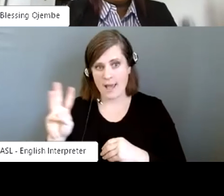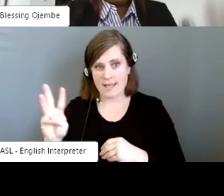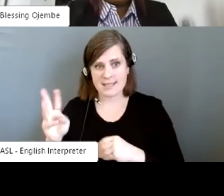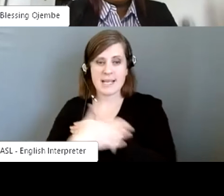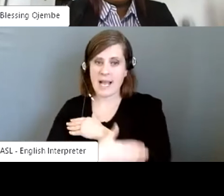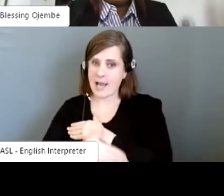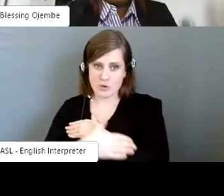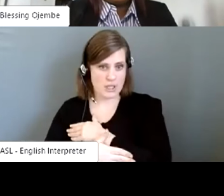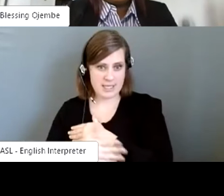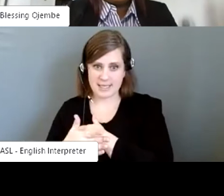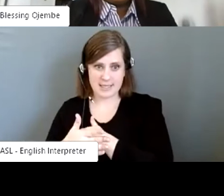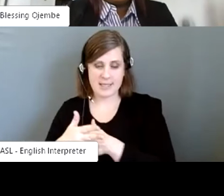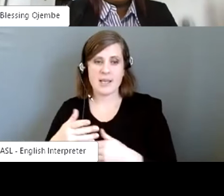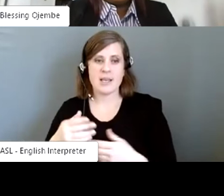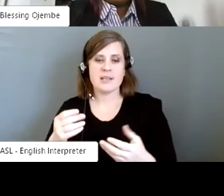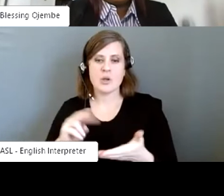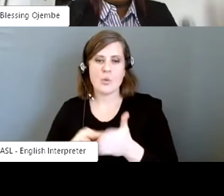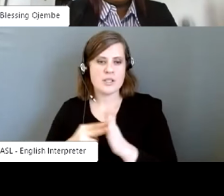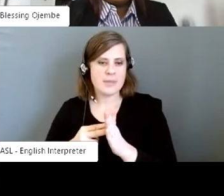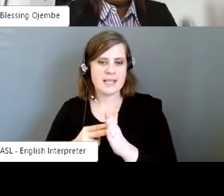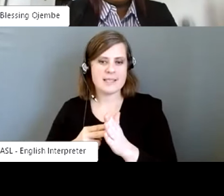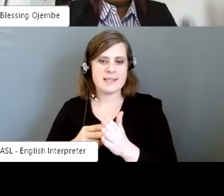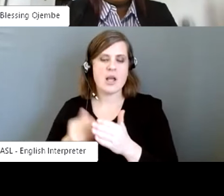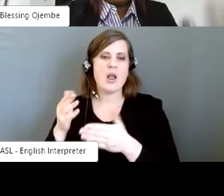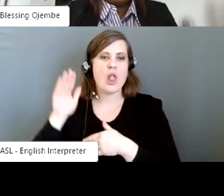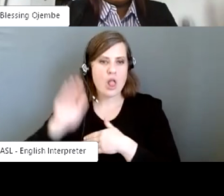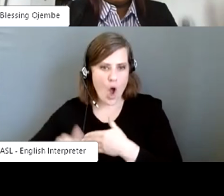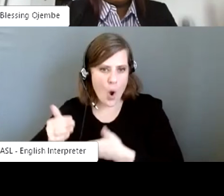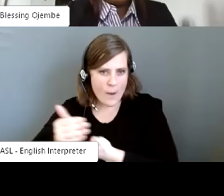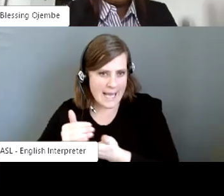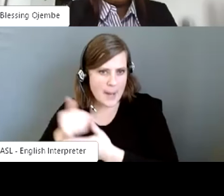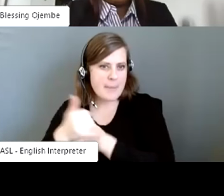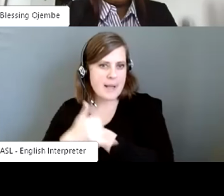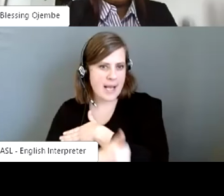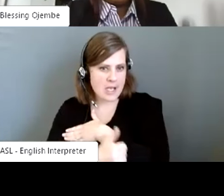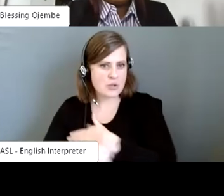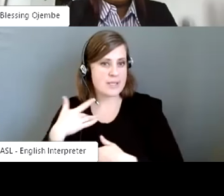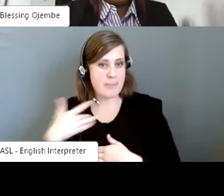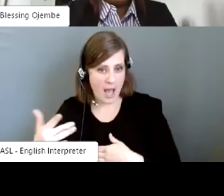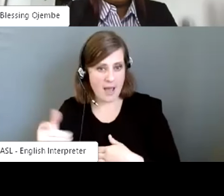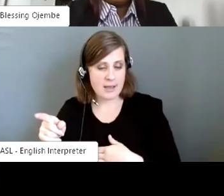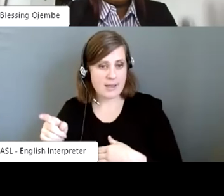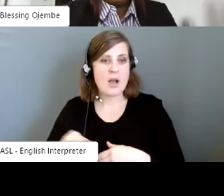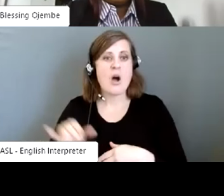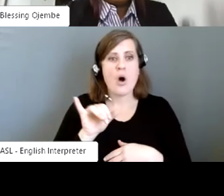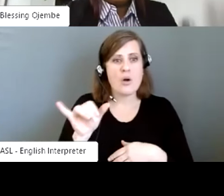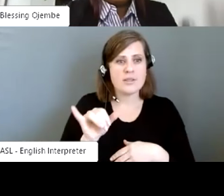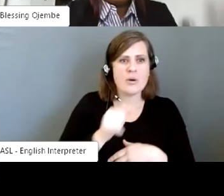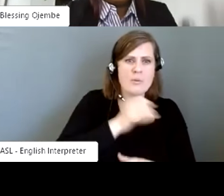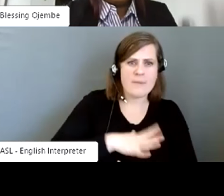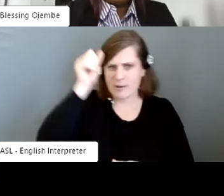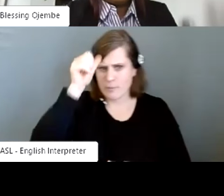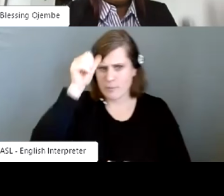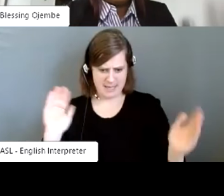predominantly low-income and middle-income countries. And they also reviewed and looked at what is the difference between male and female.